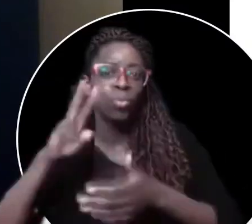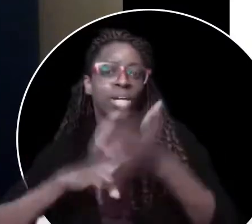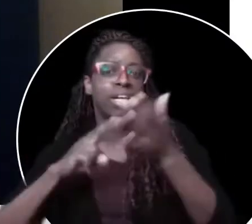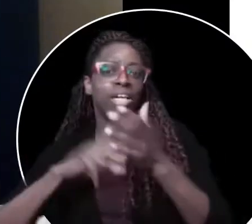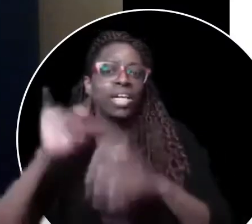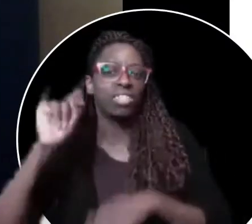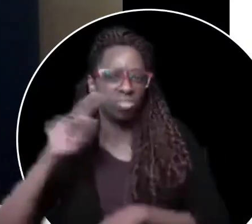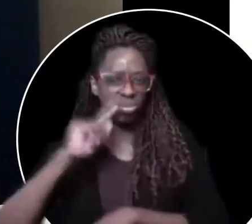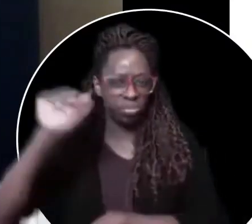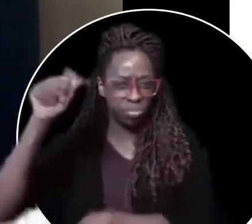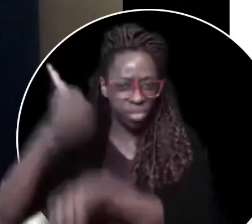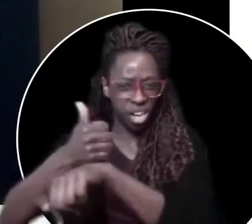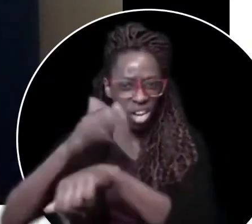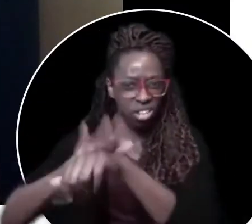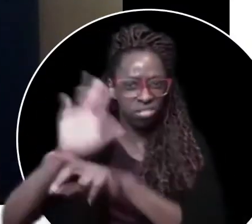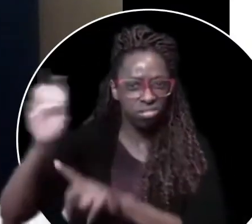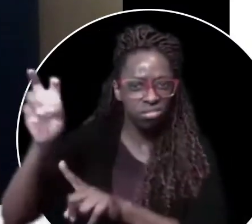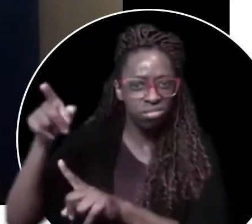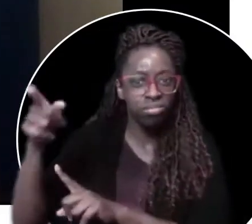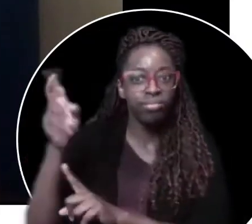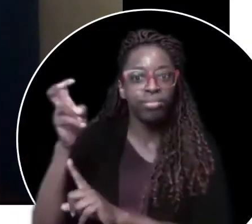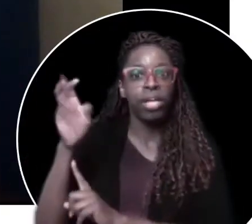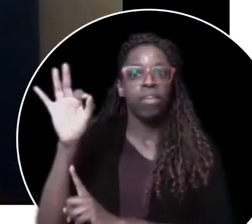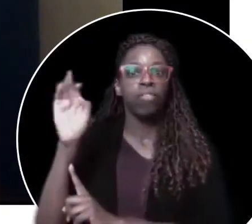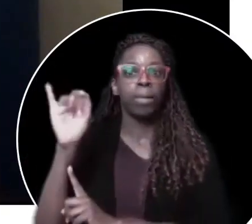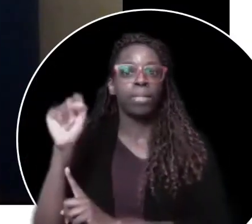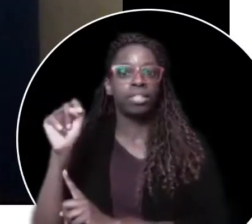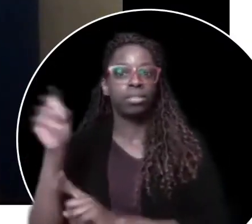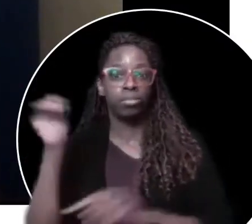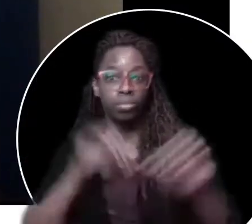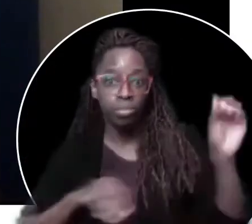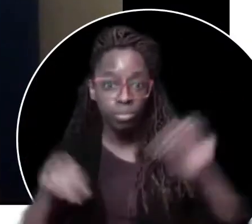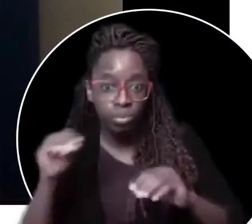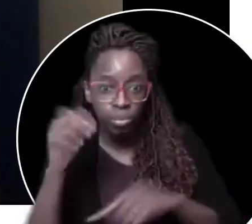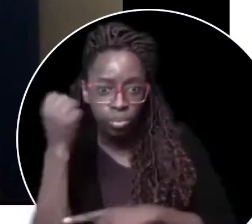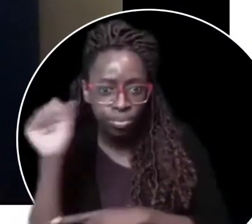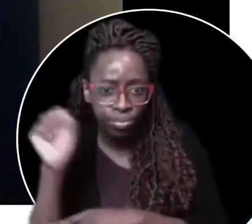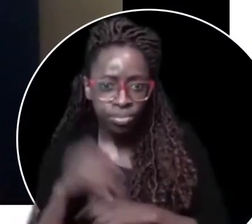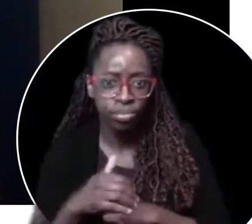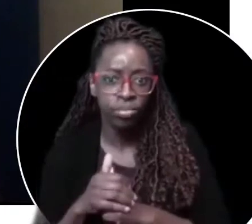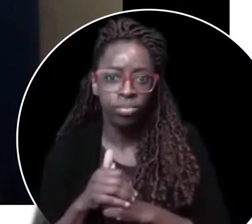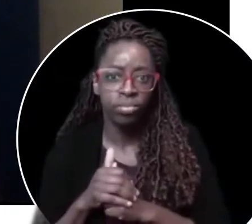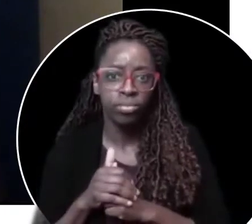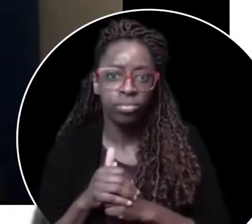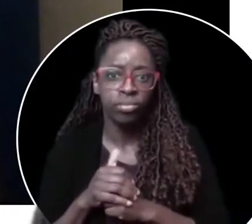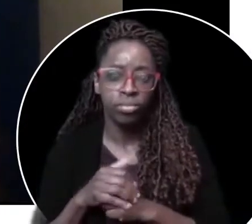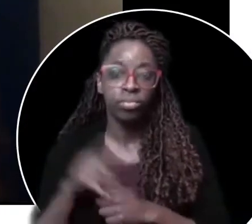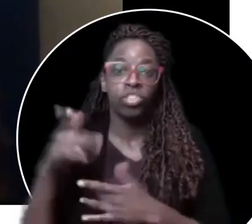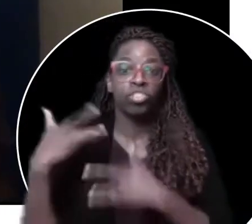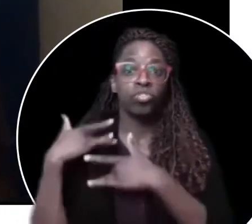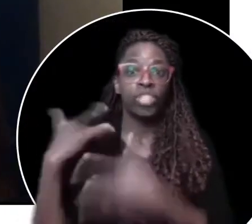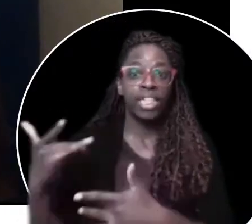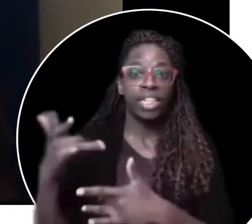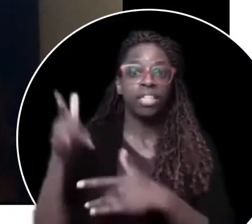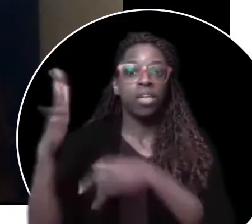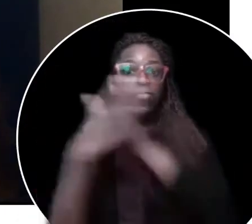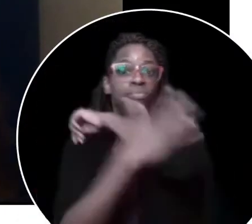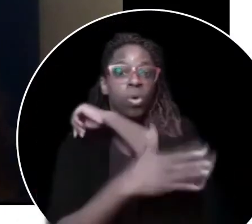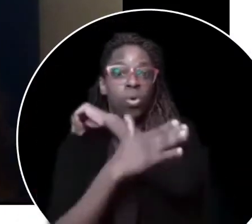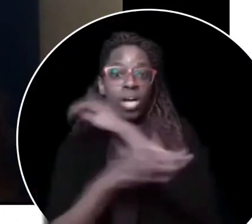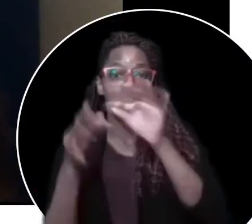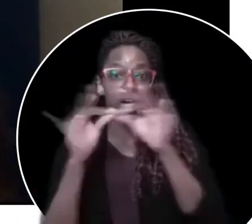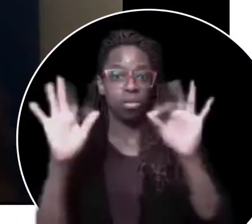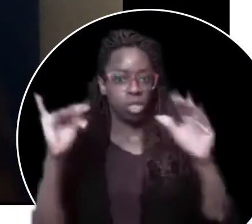of white supremacy. Then we have constitutions and legislations and institutions that become the source of entire